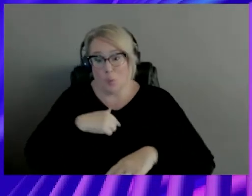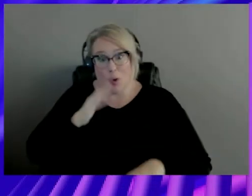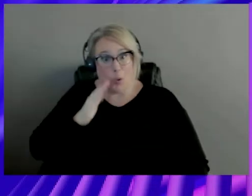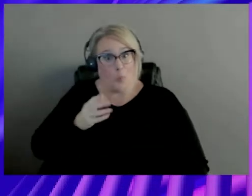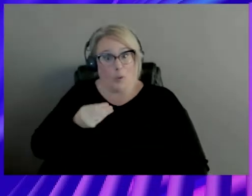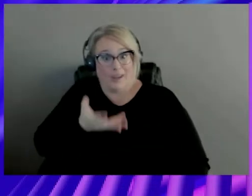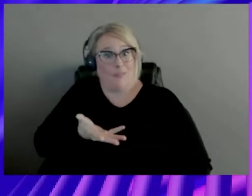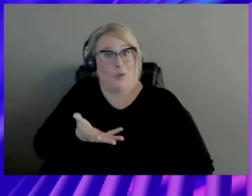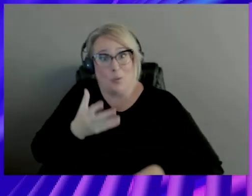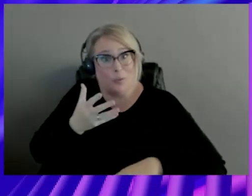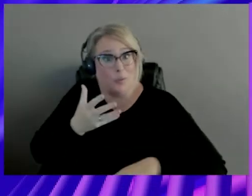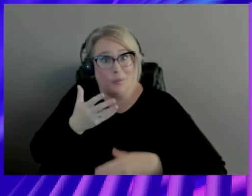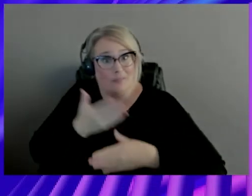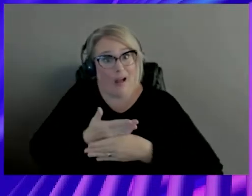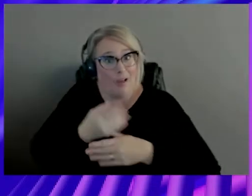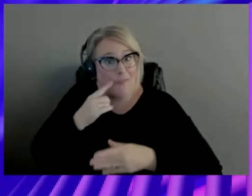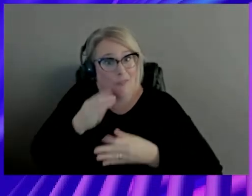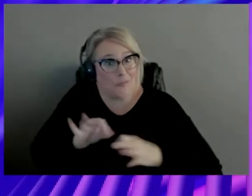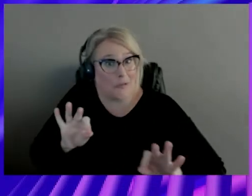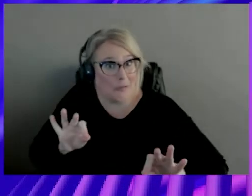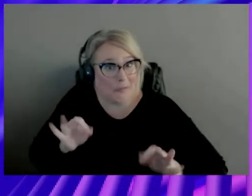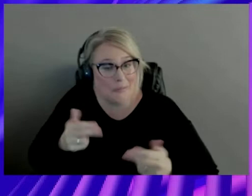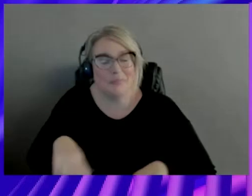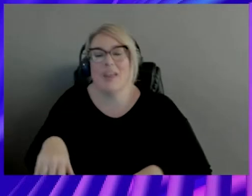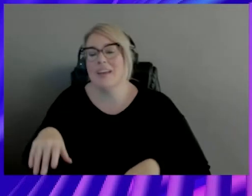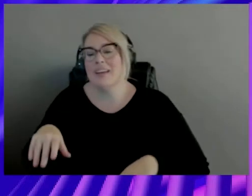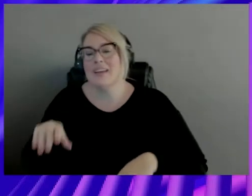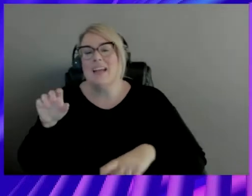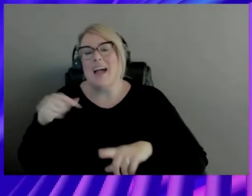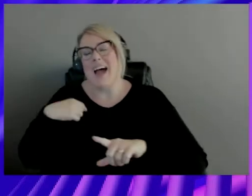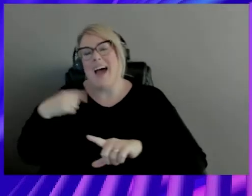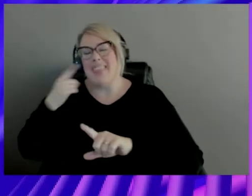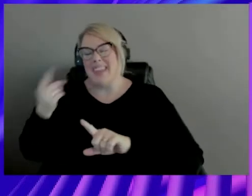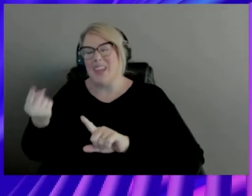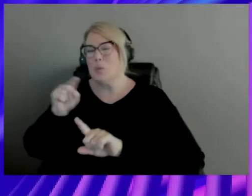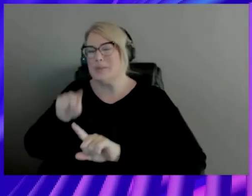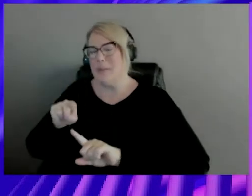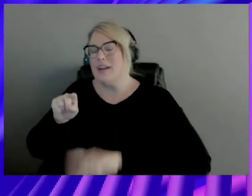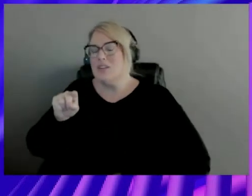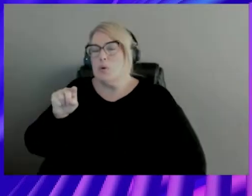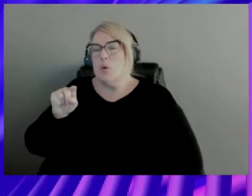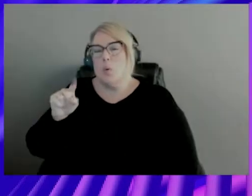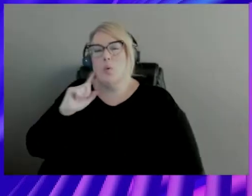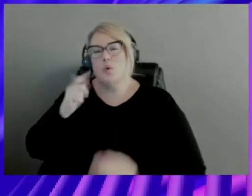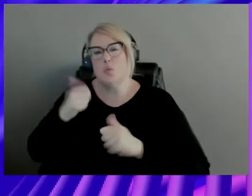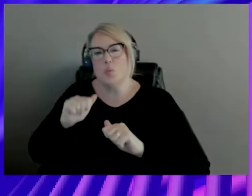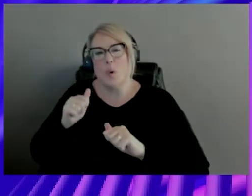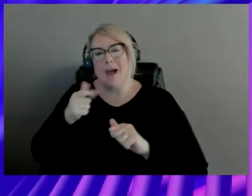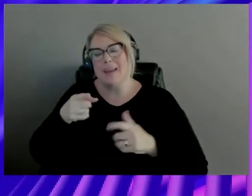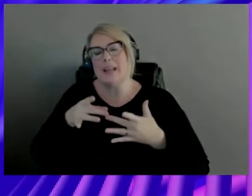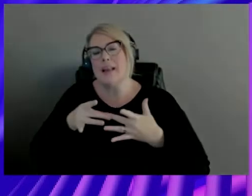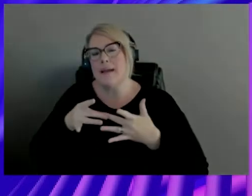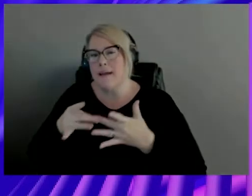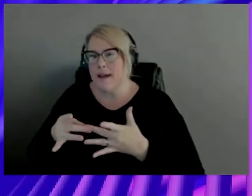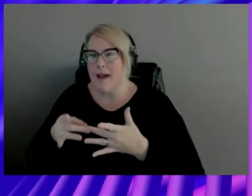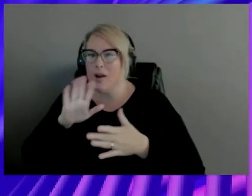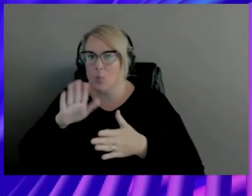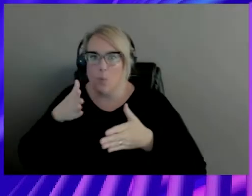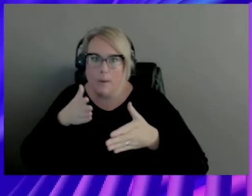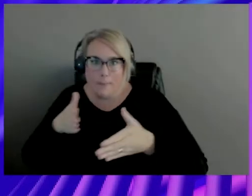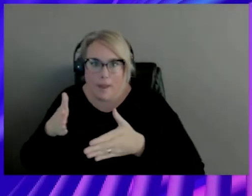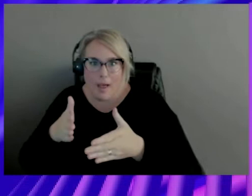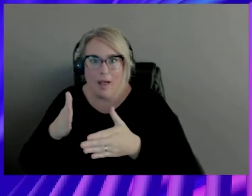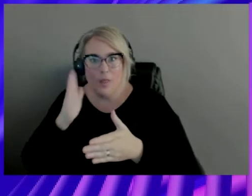for free. Right. It's all good. And I think that goes back to, like, we're going to try to give you, this is the guided path. And, we're going to tell you what we're going to be